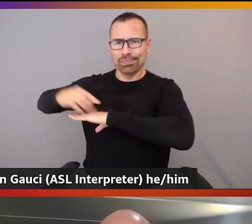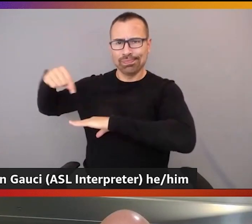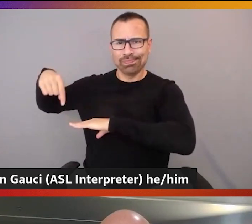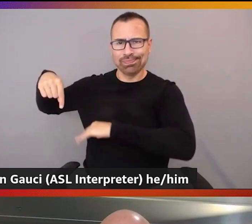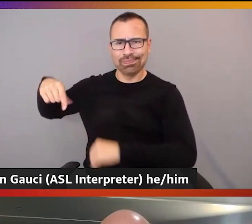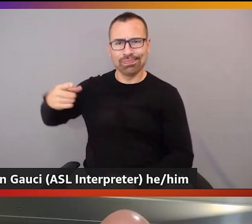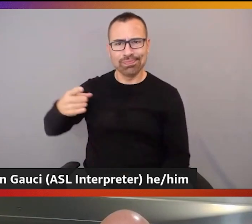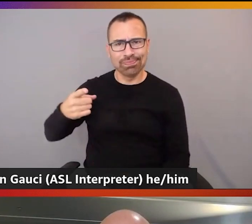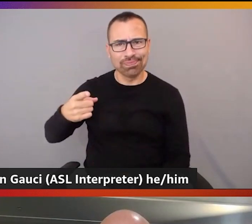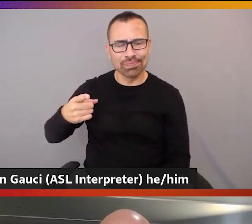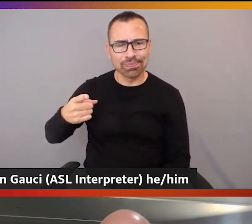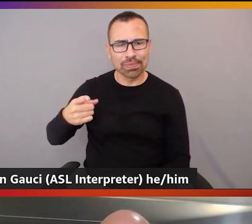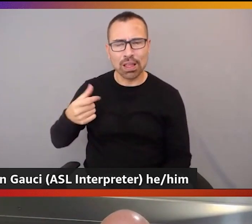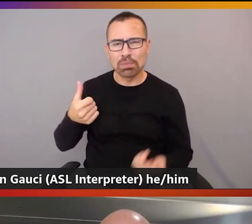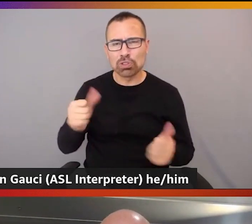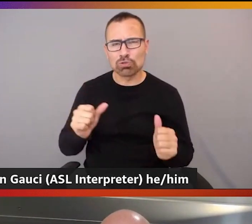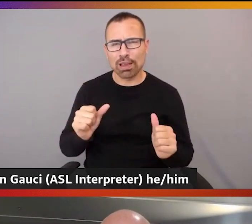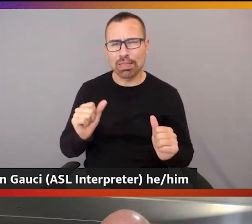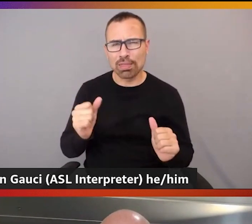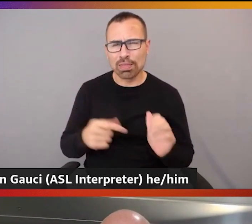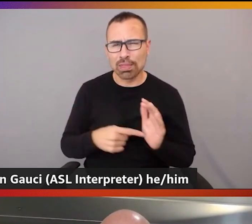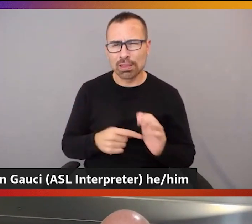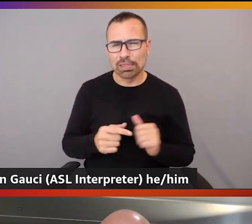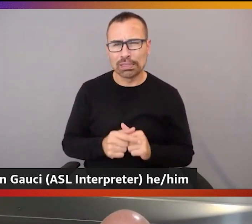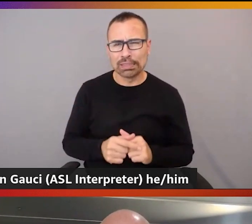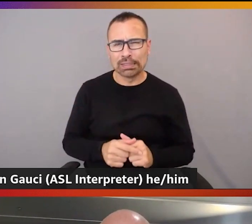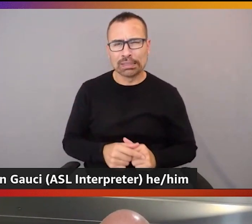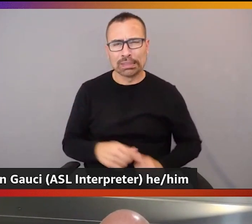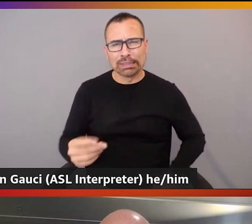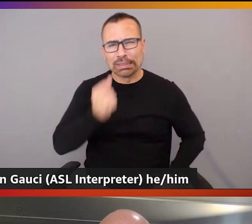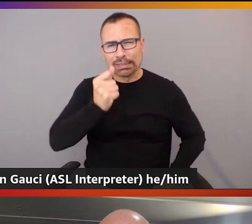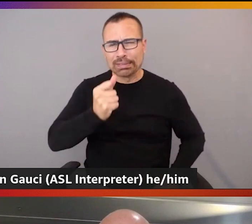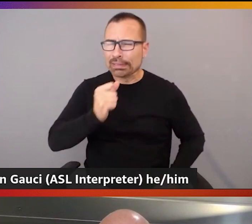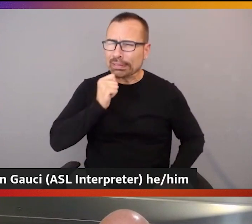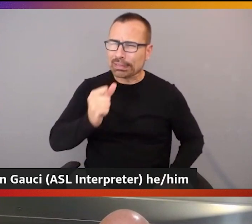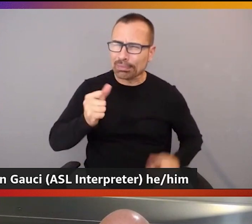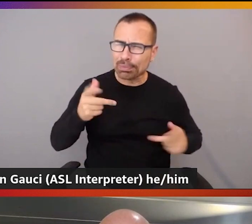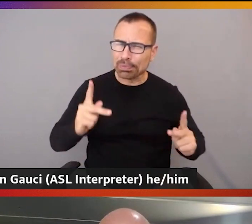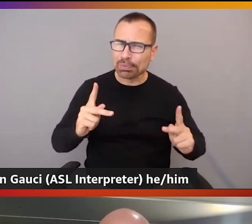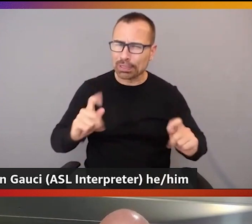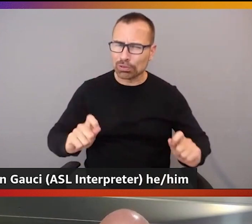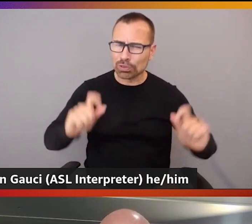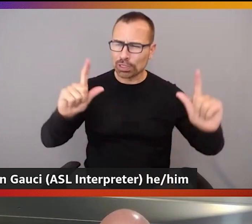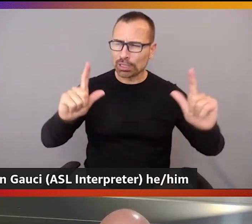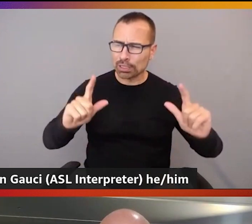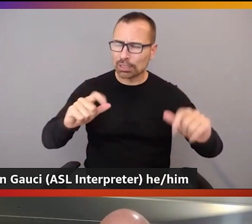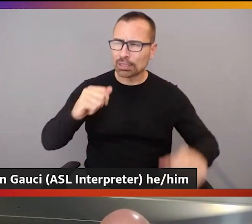All right, let me try this. Geez, it's not letting me share that. It's gonna